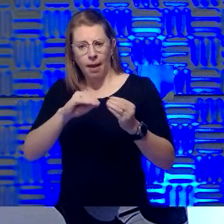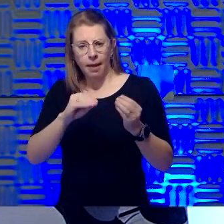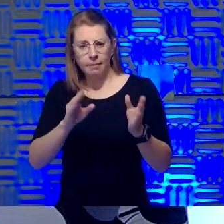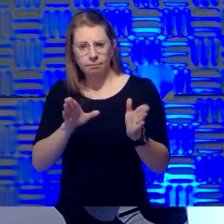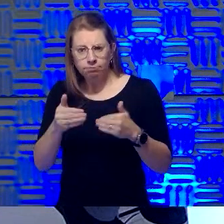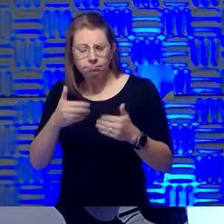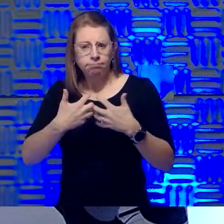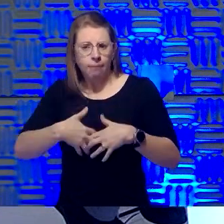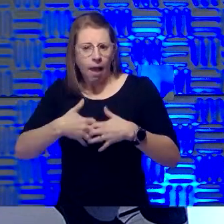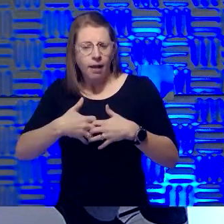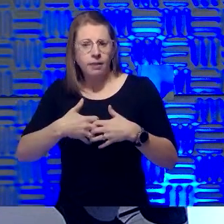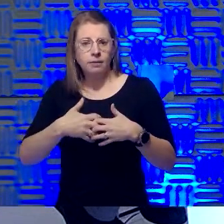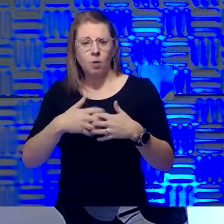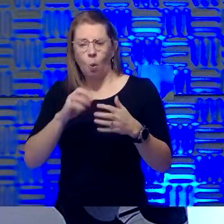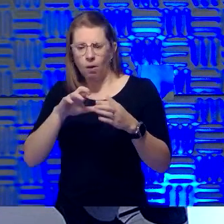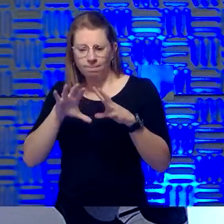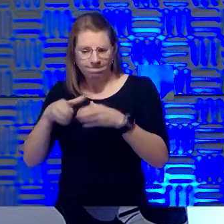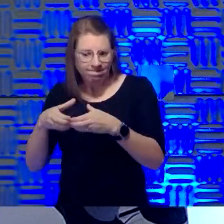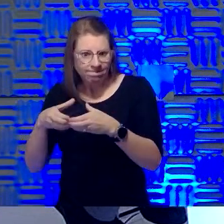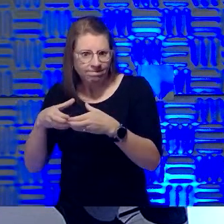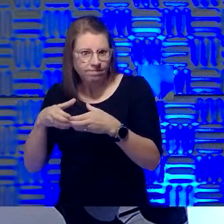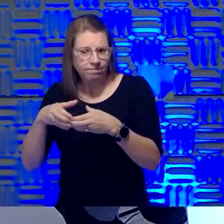that are there? Any thoughts about that?